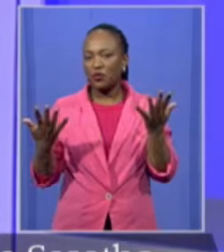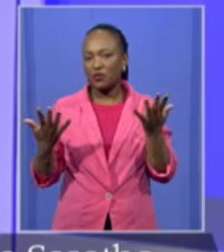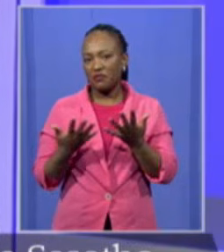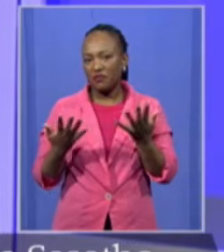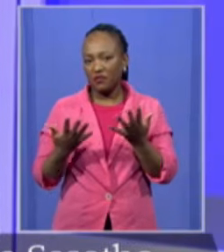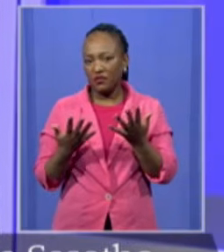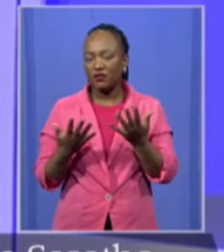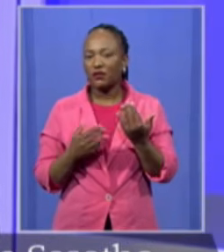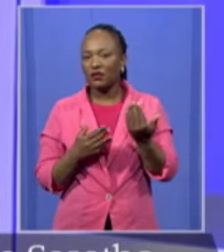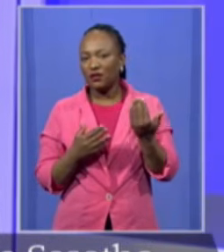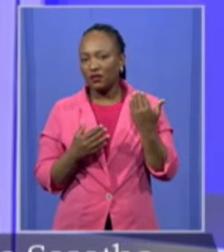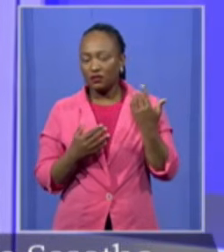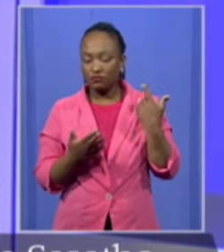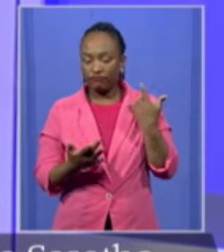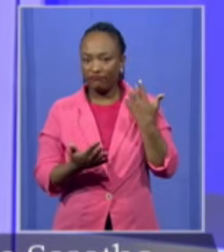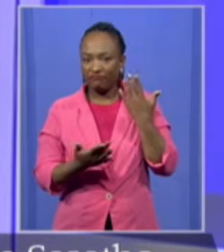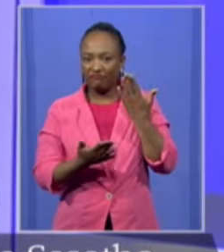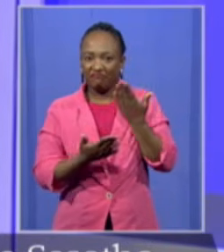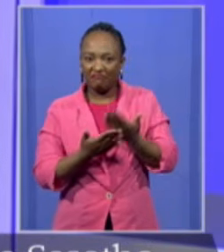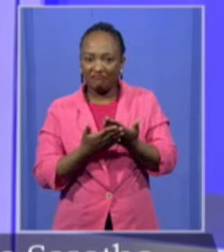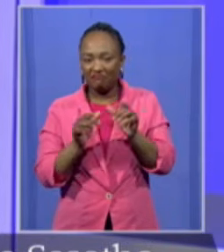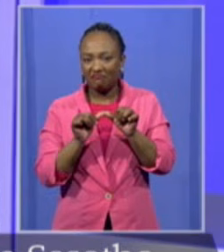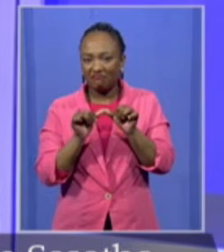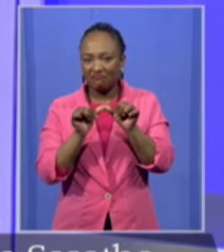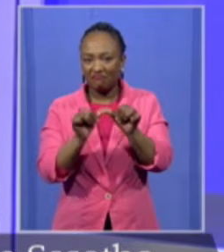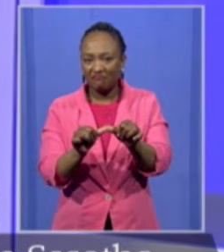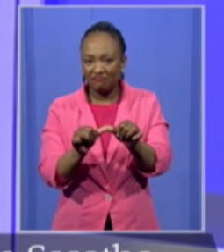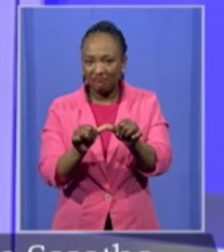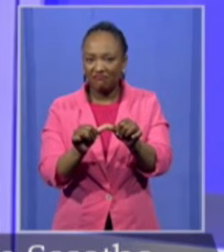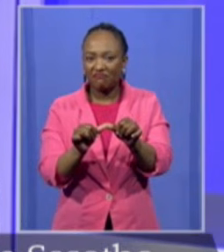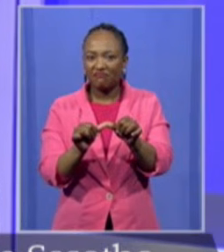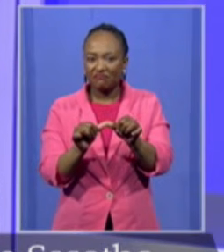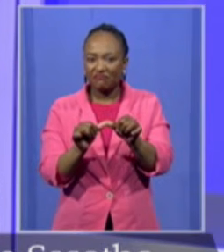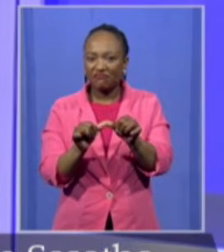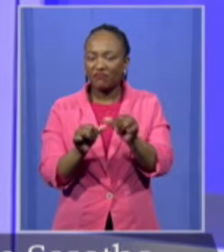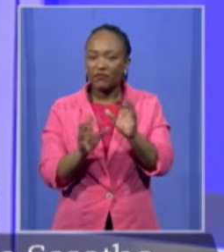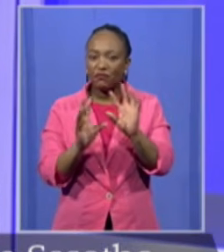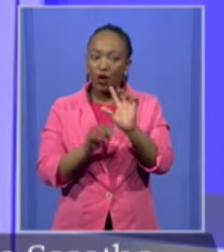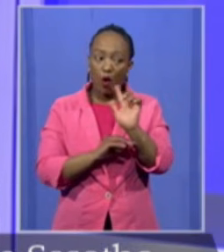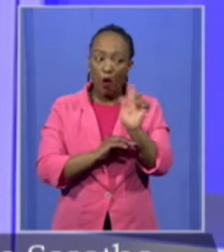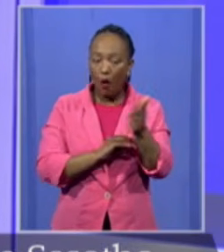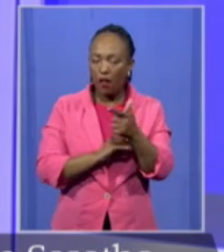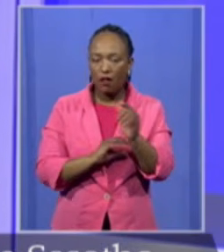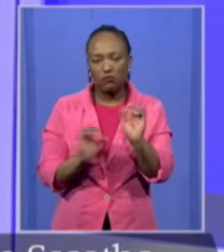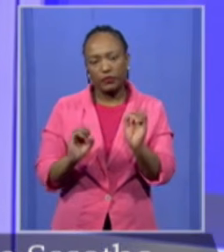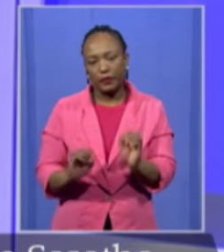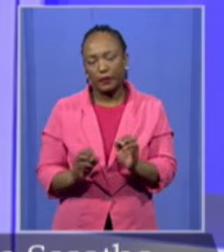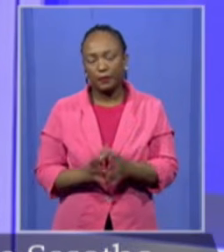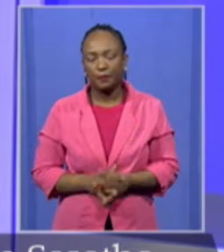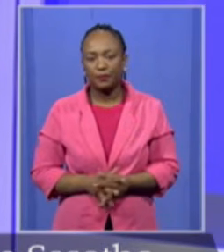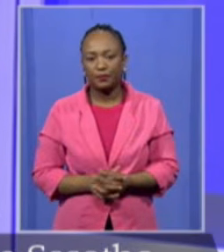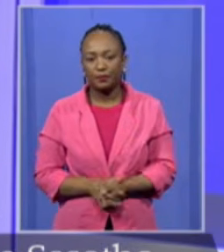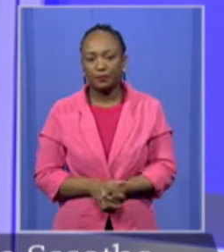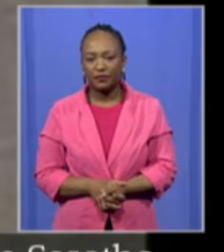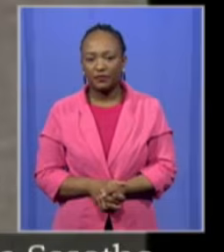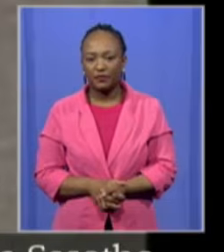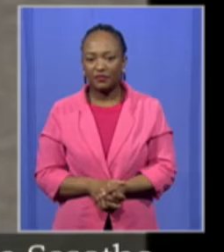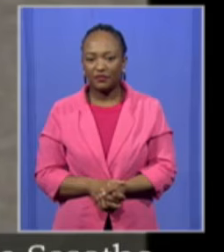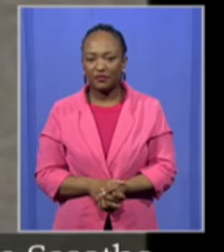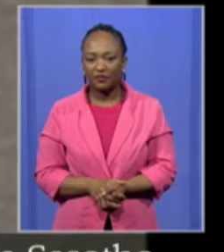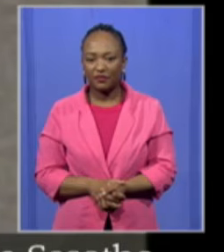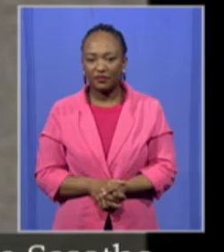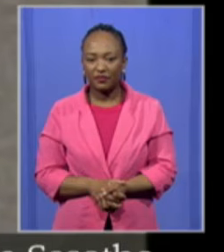teng ho tla jwalo ka tlhatlhamano la ha empa e se bona kaofela Bahlanka ba